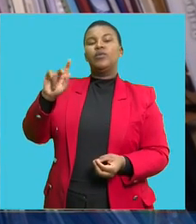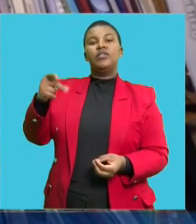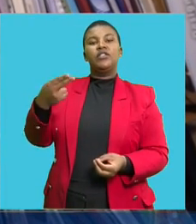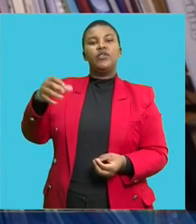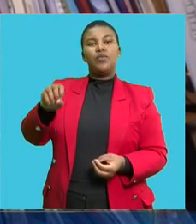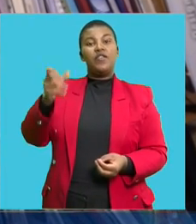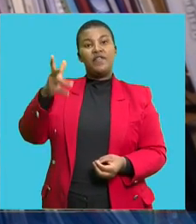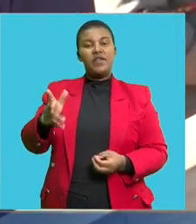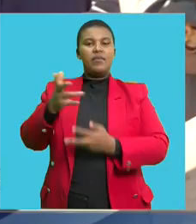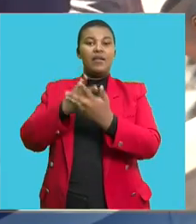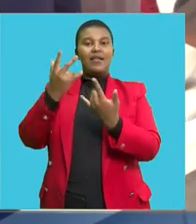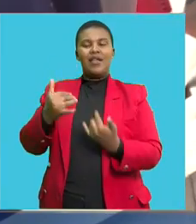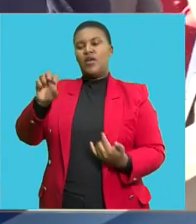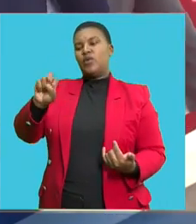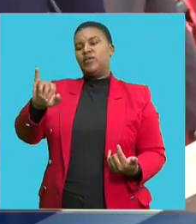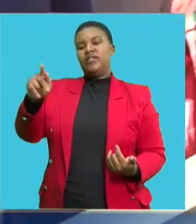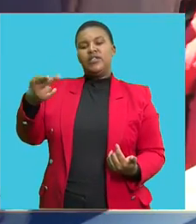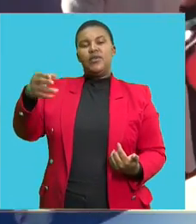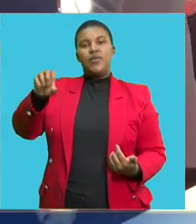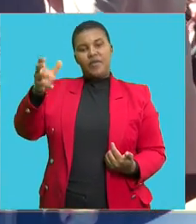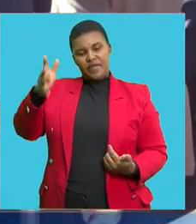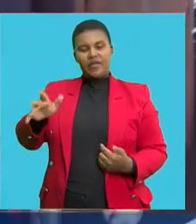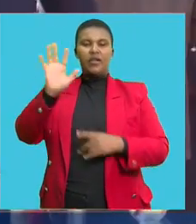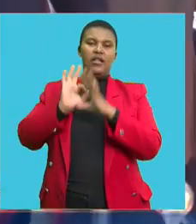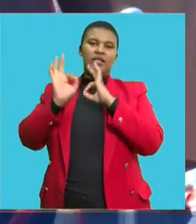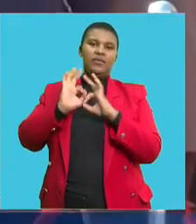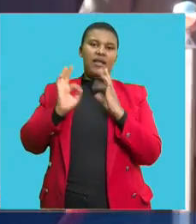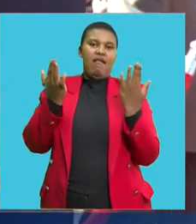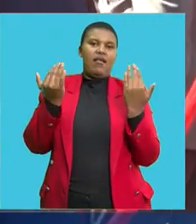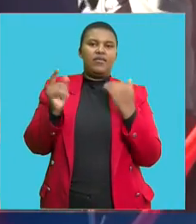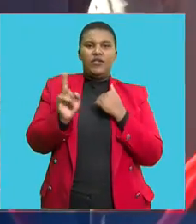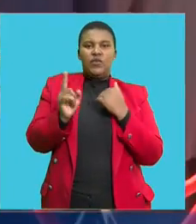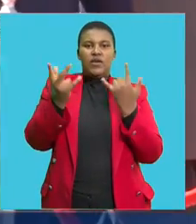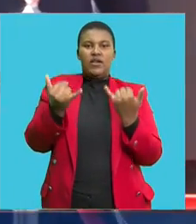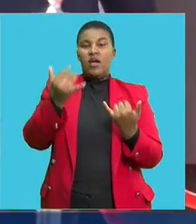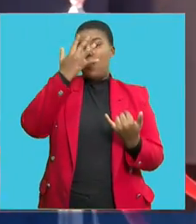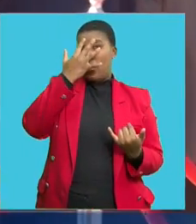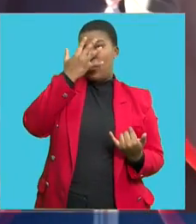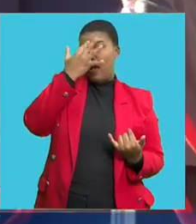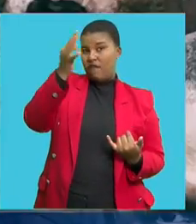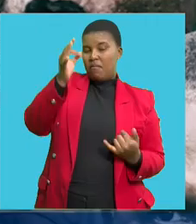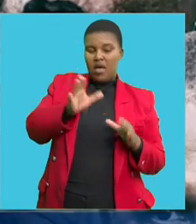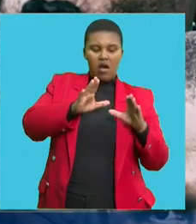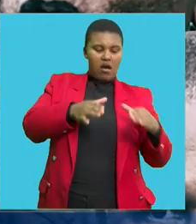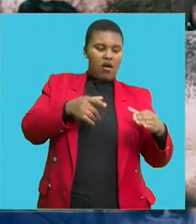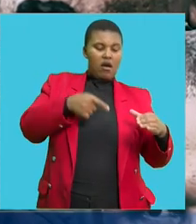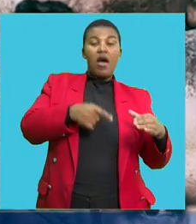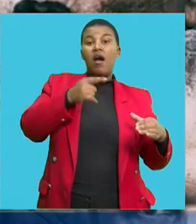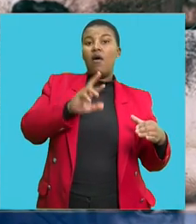Masiho nosilandiseke kabanzi ngokungahleke kulindelwe izakhamizi uma kumengameli esethula ithimba lakhe